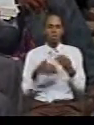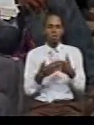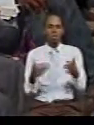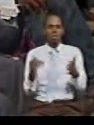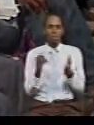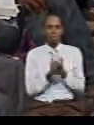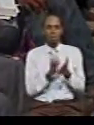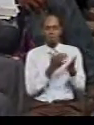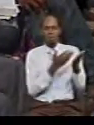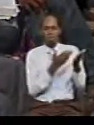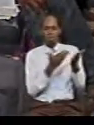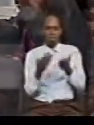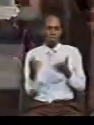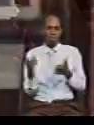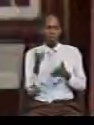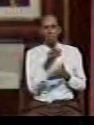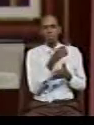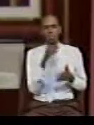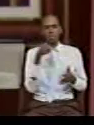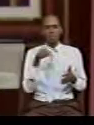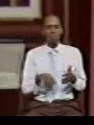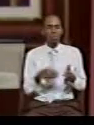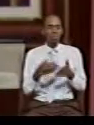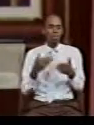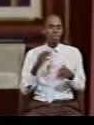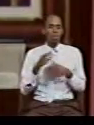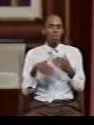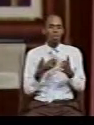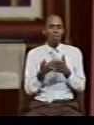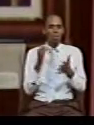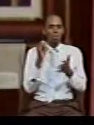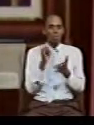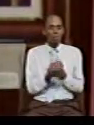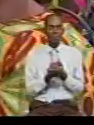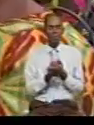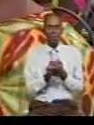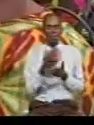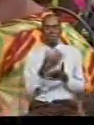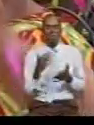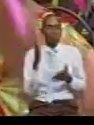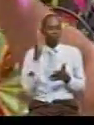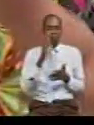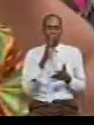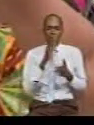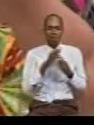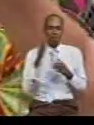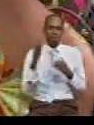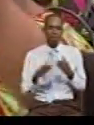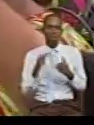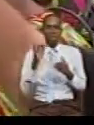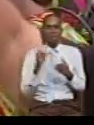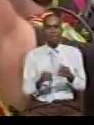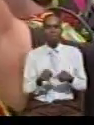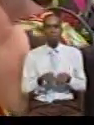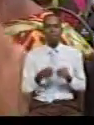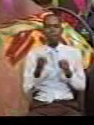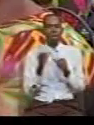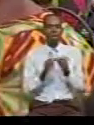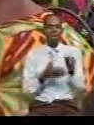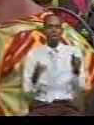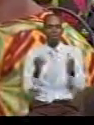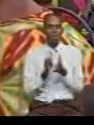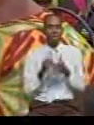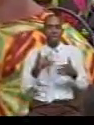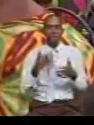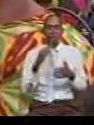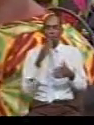the time of prayer, all those cords, they'll be totally broken. Everything that has been pulling you